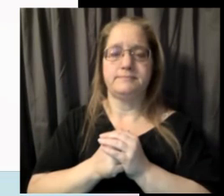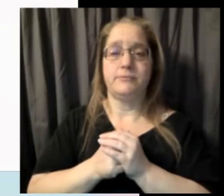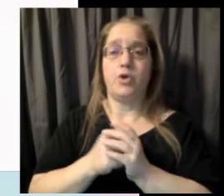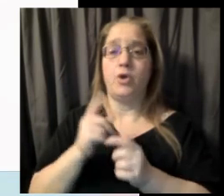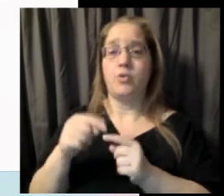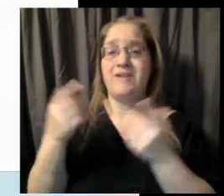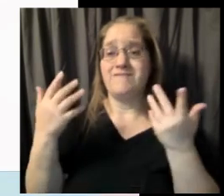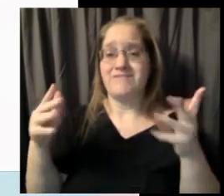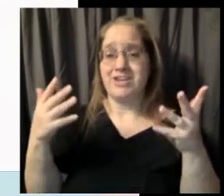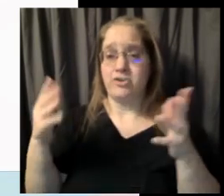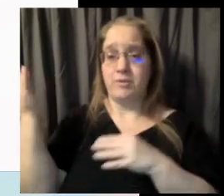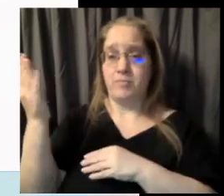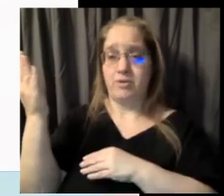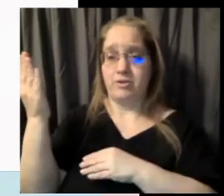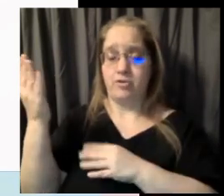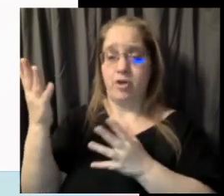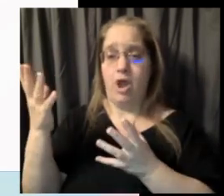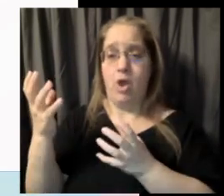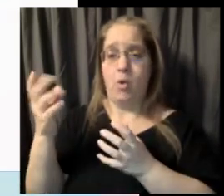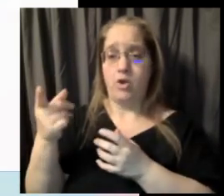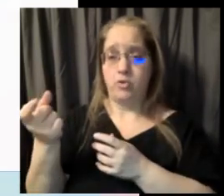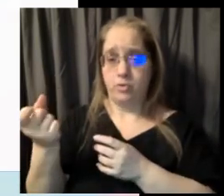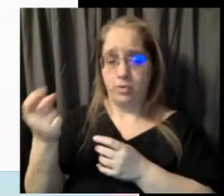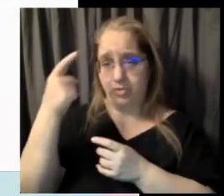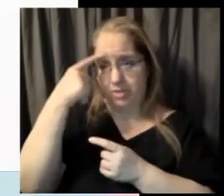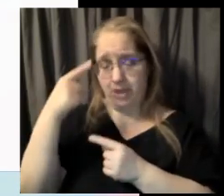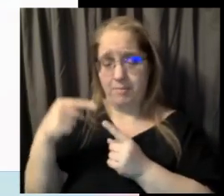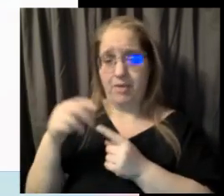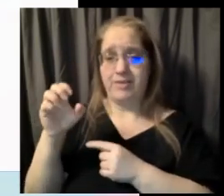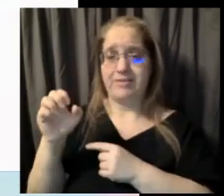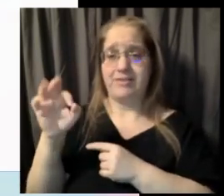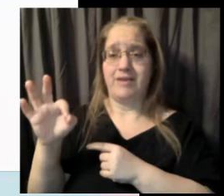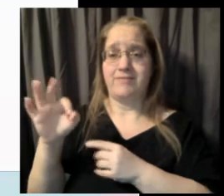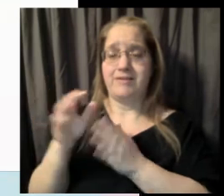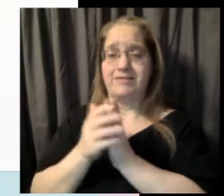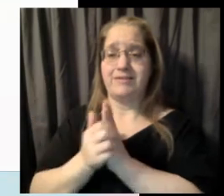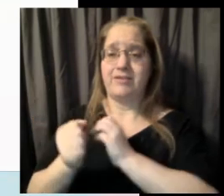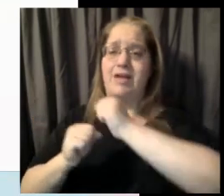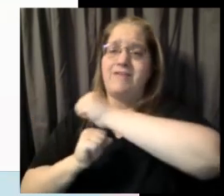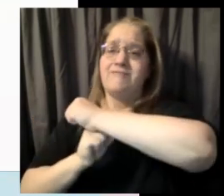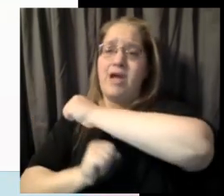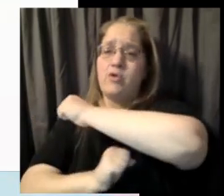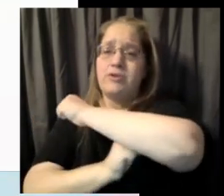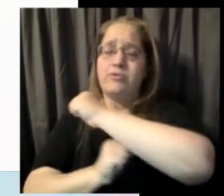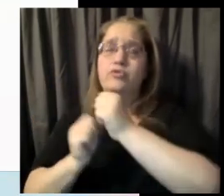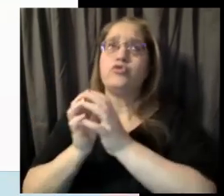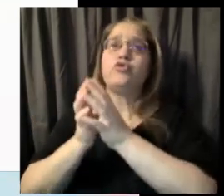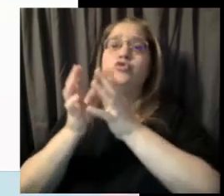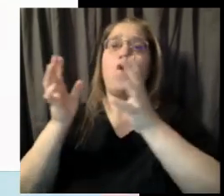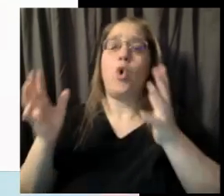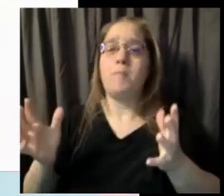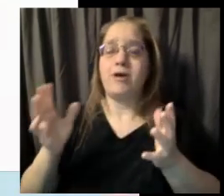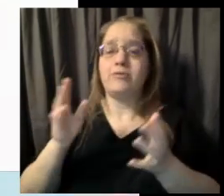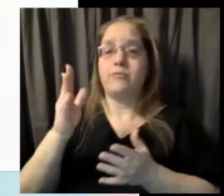As we wrap up this presentation, I want to ground us in the idea that these executive function skills are the foundation for so